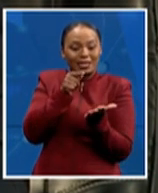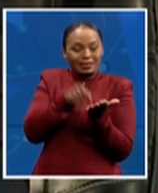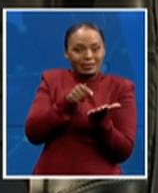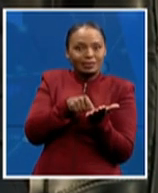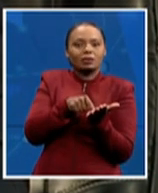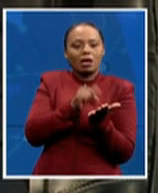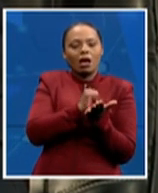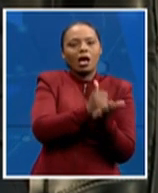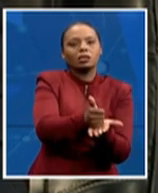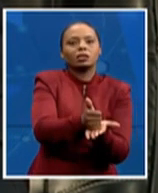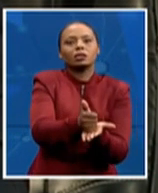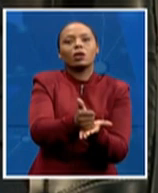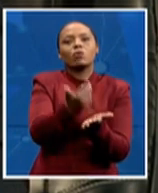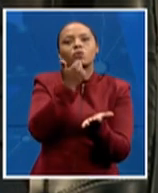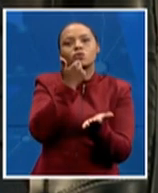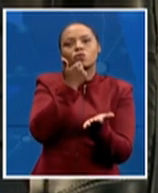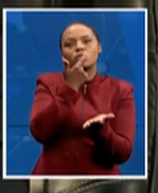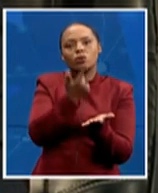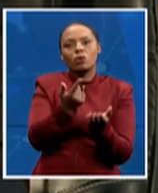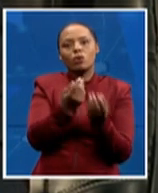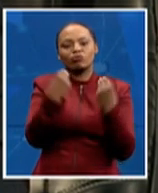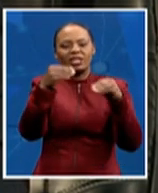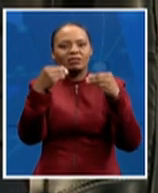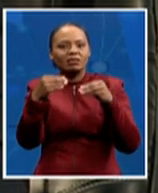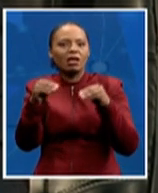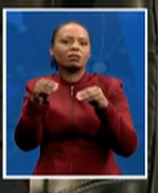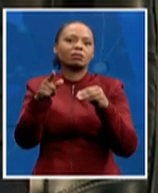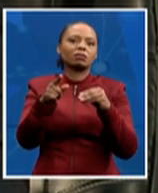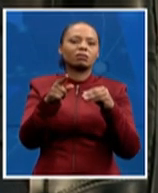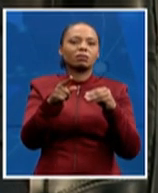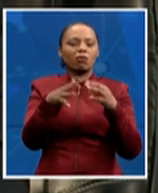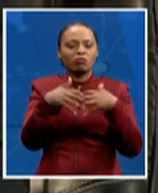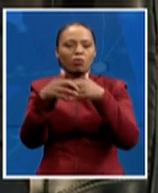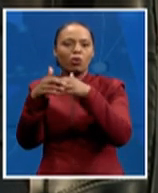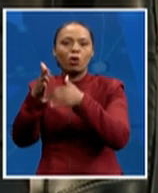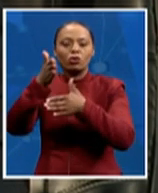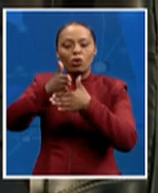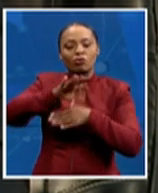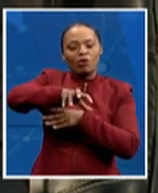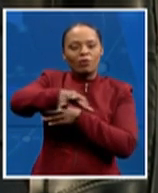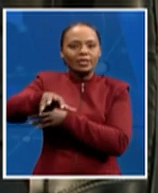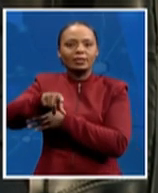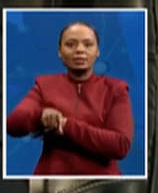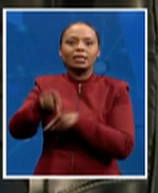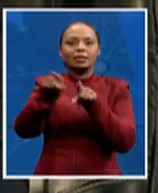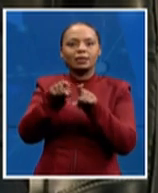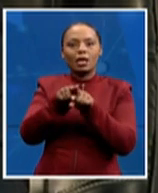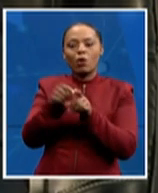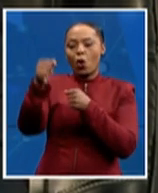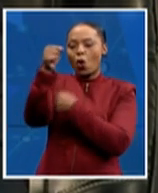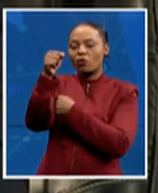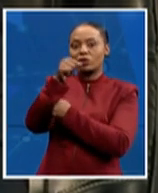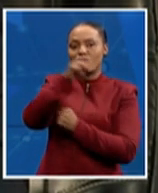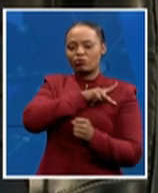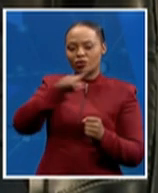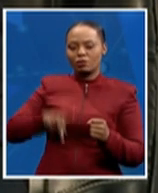youth-operated businesses in the province. The Office of the Premier, working together with relevant departments, will